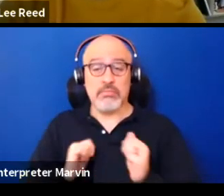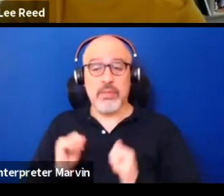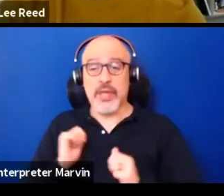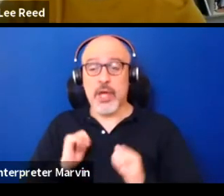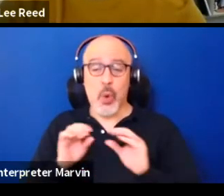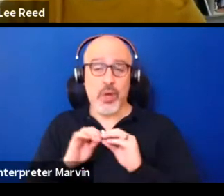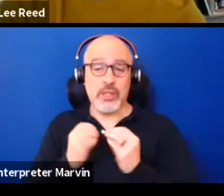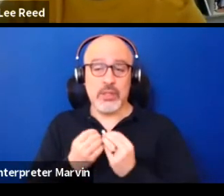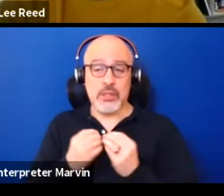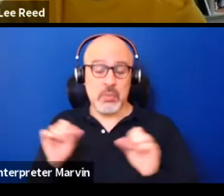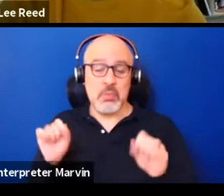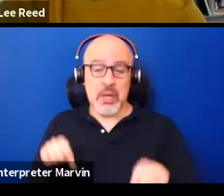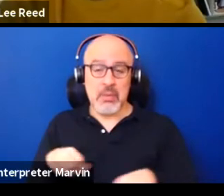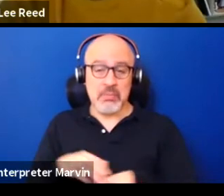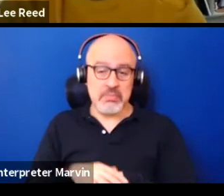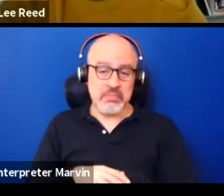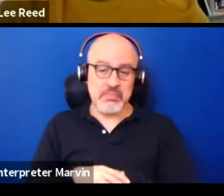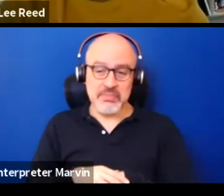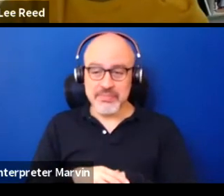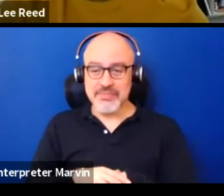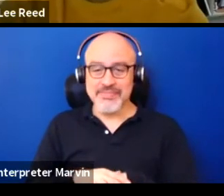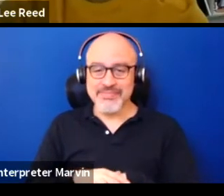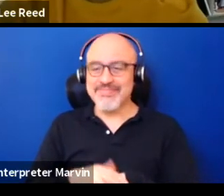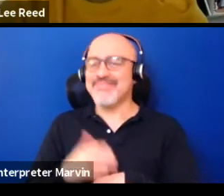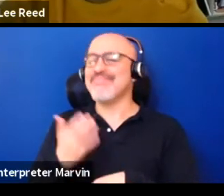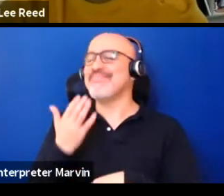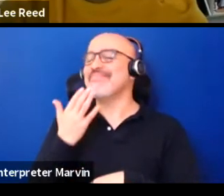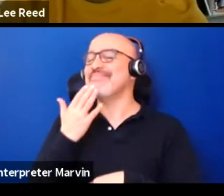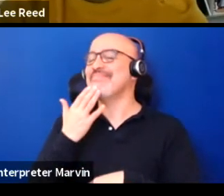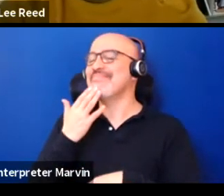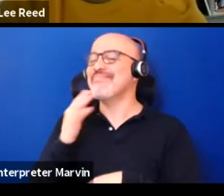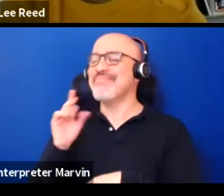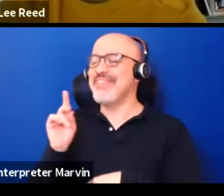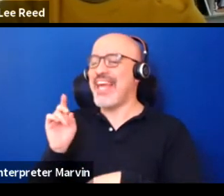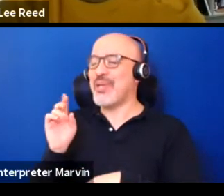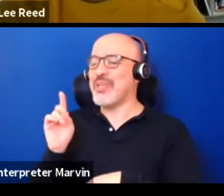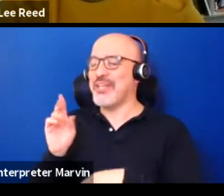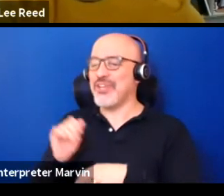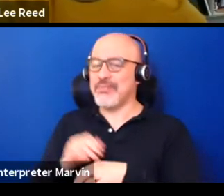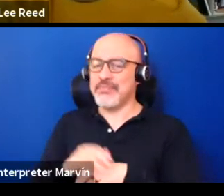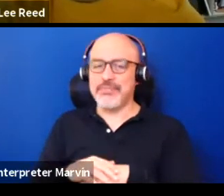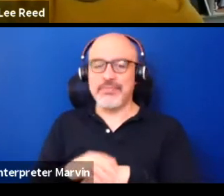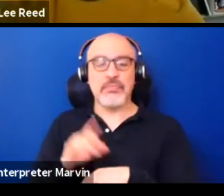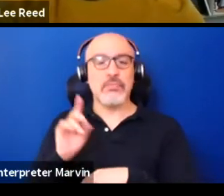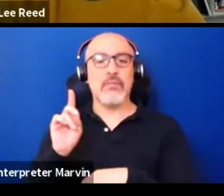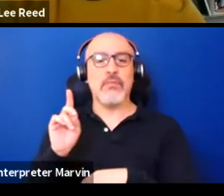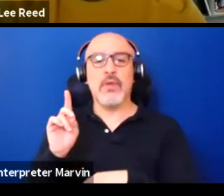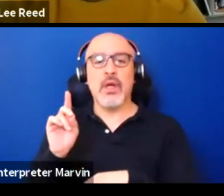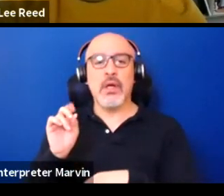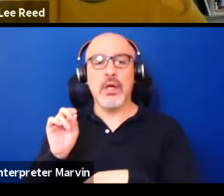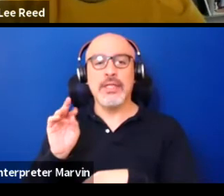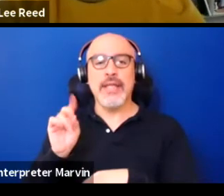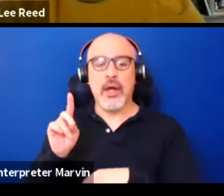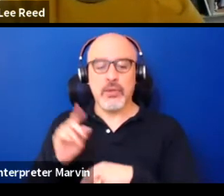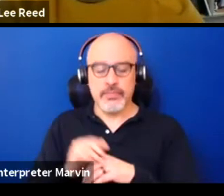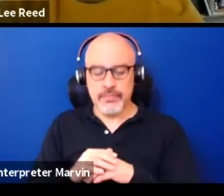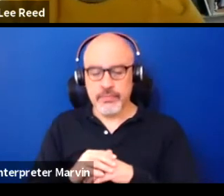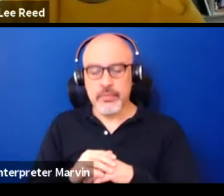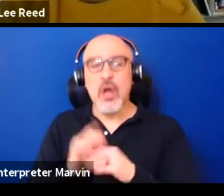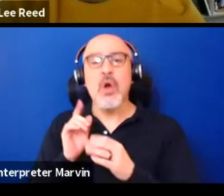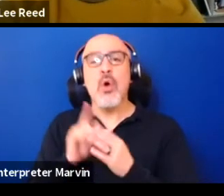organization. Mm-hmm. Thanks, Dee. One of the things that I thought of about what to change, I think